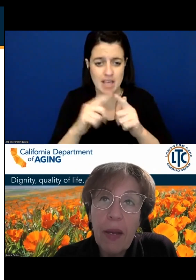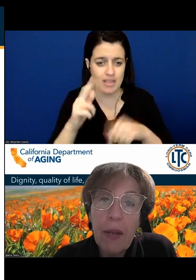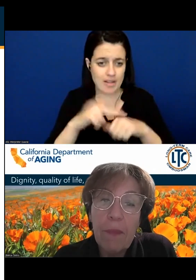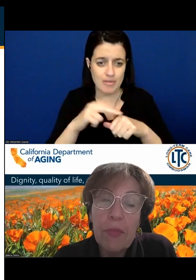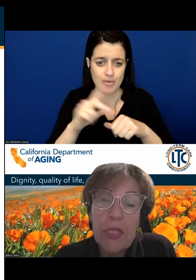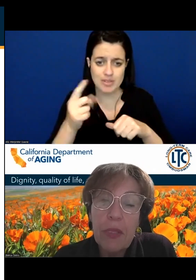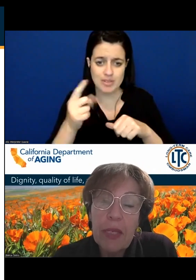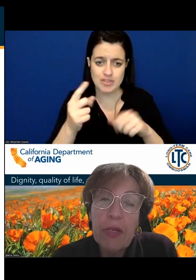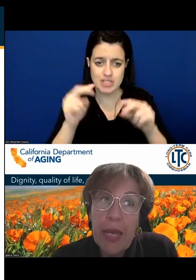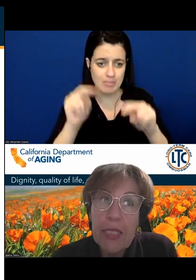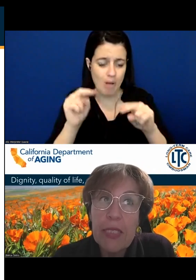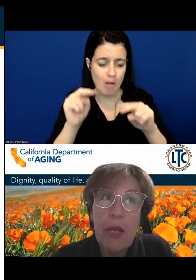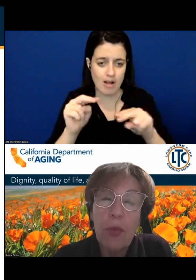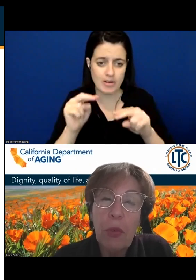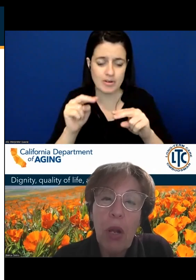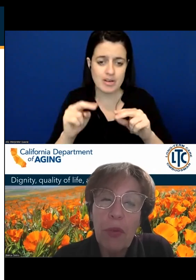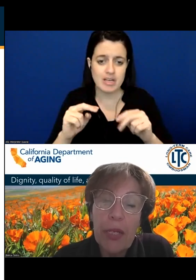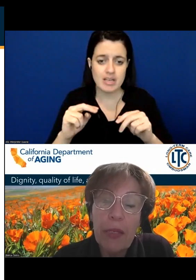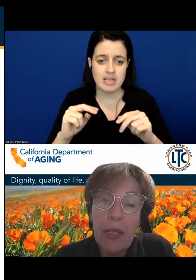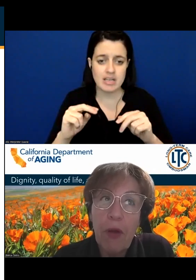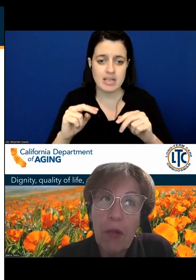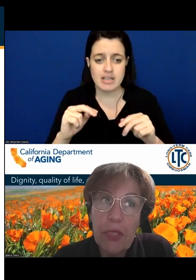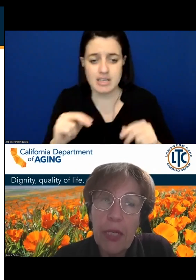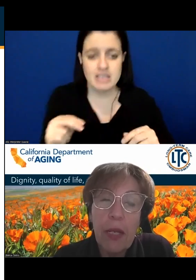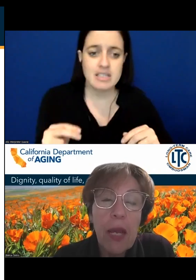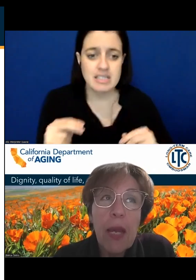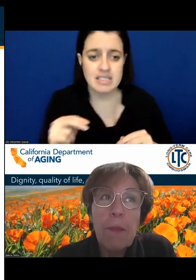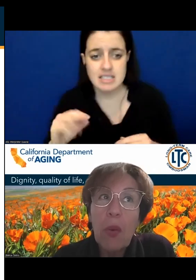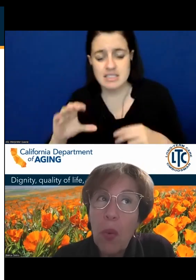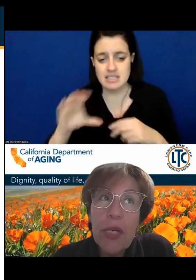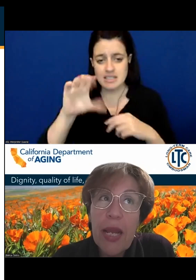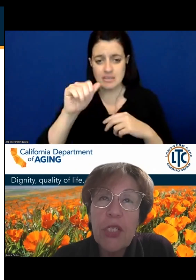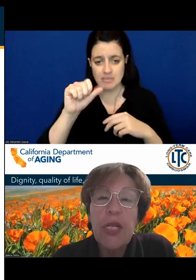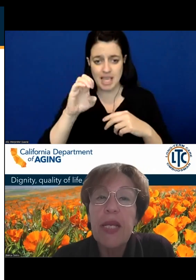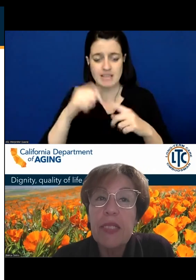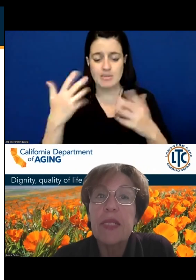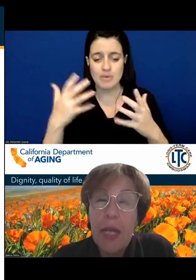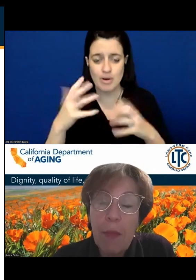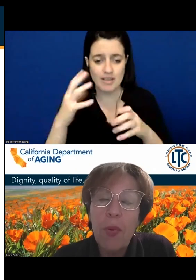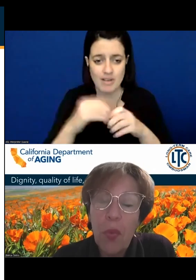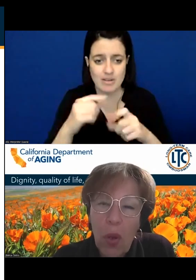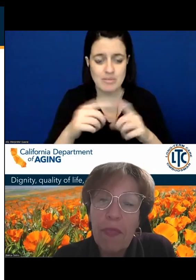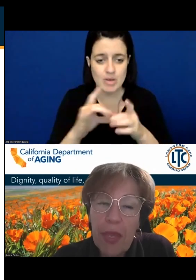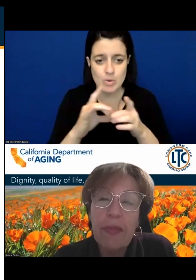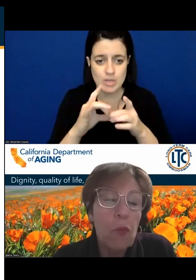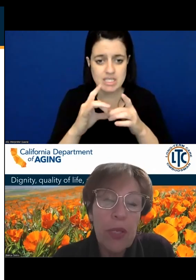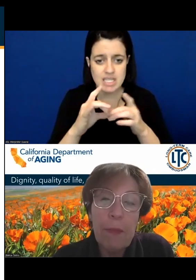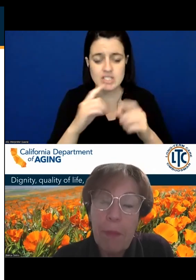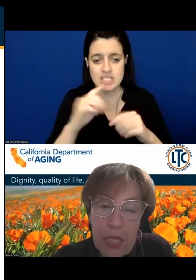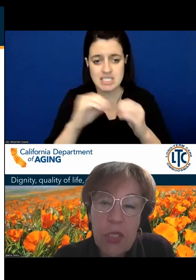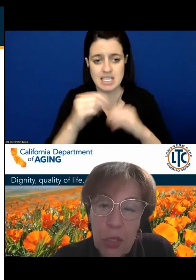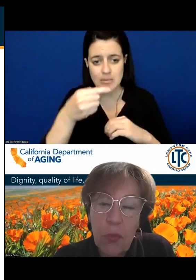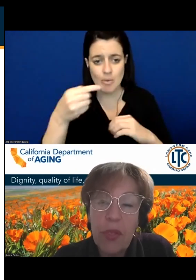monitoring even cases that we were already involved in. But coordination is the #1 thing that